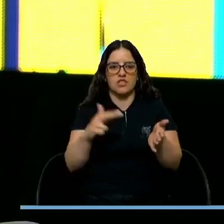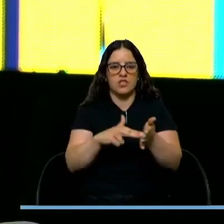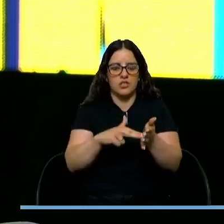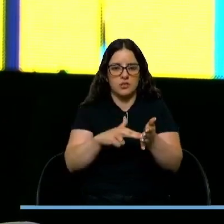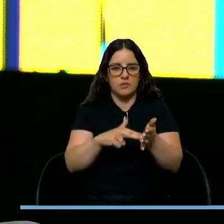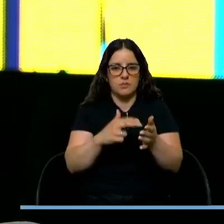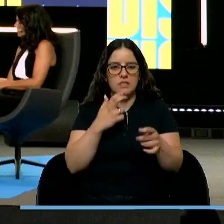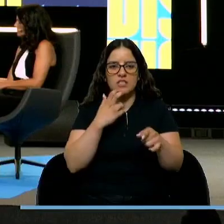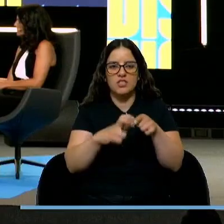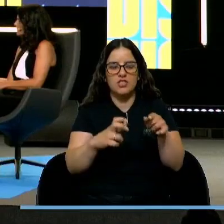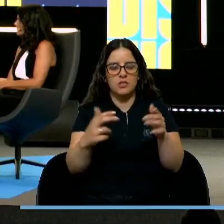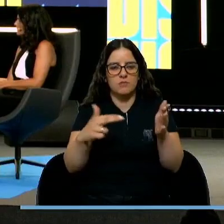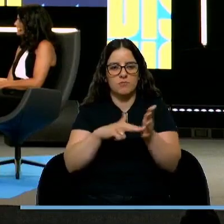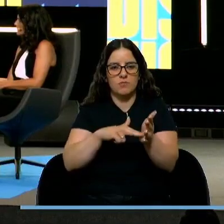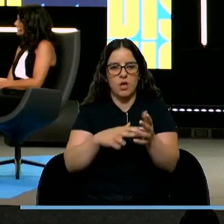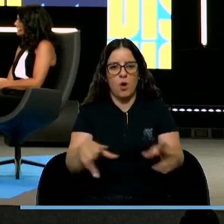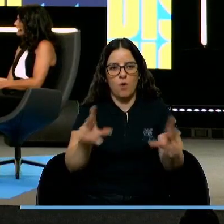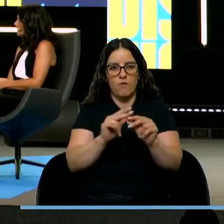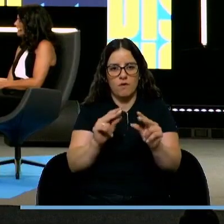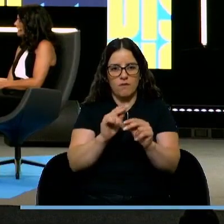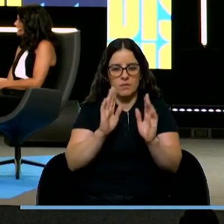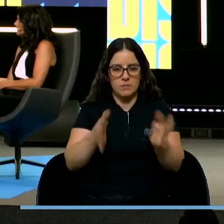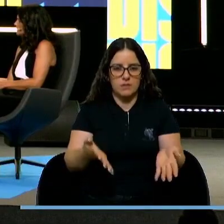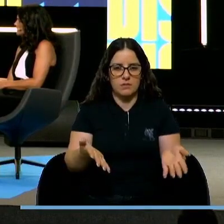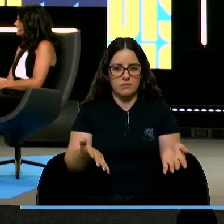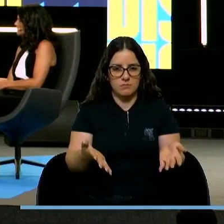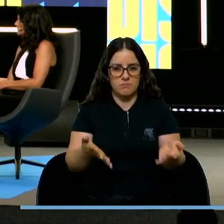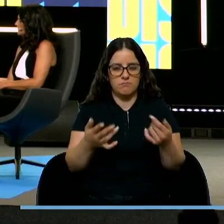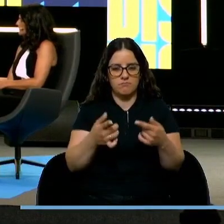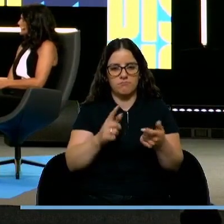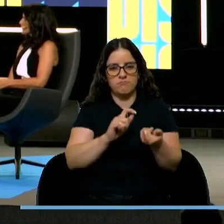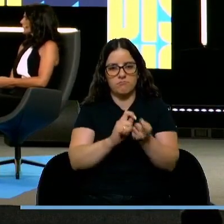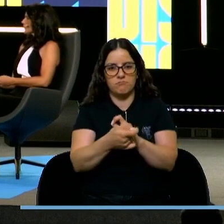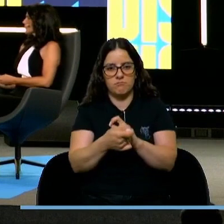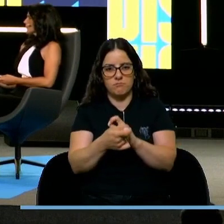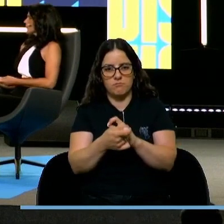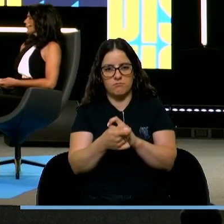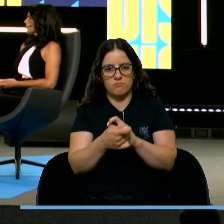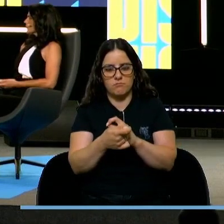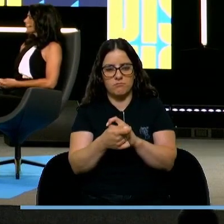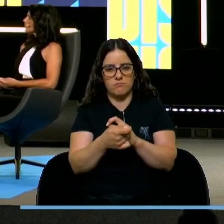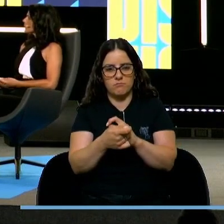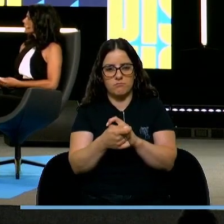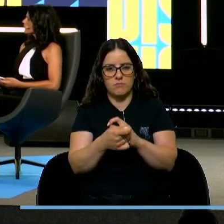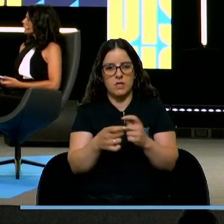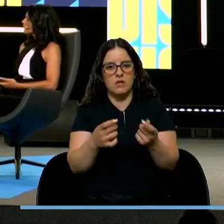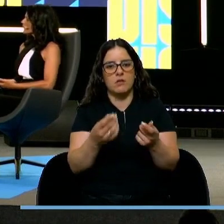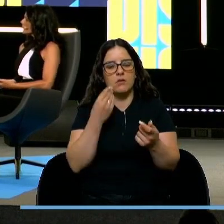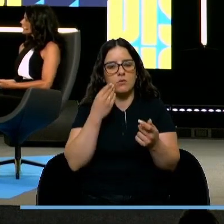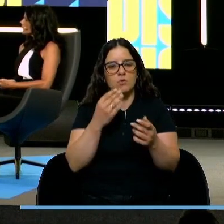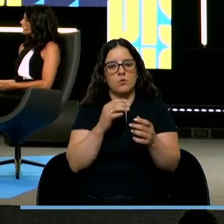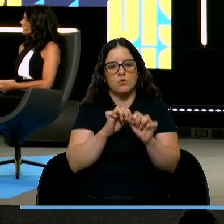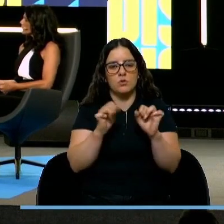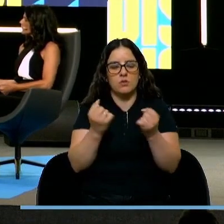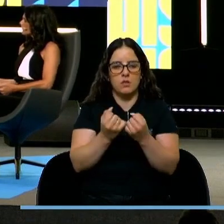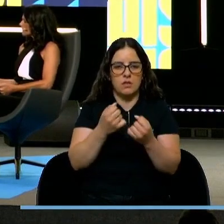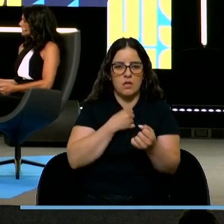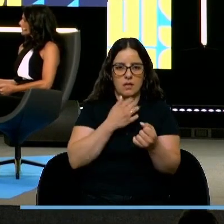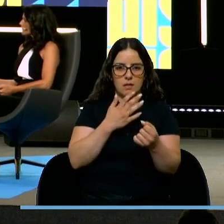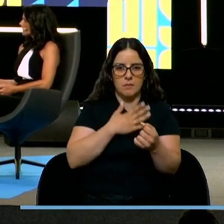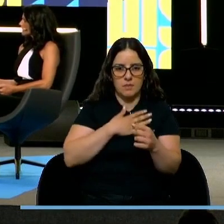it with renewable energy. So there's a transition in the way